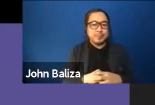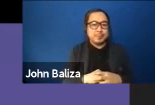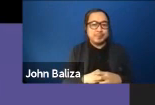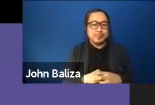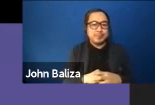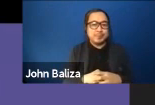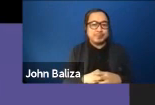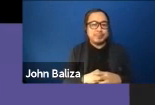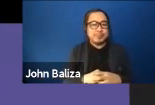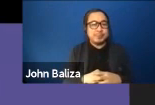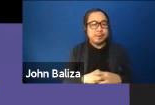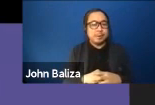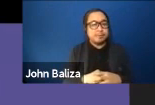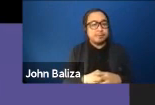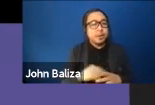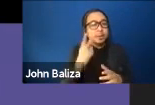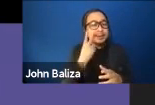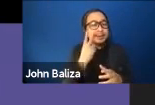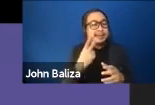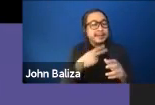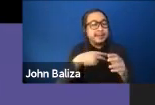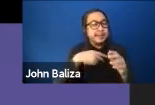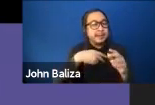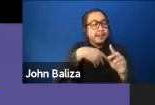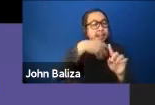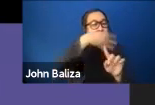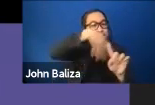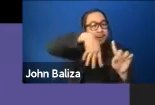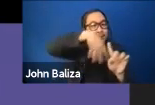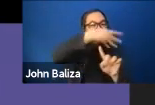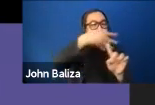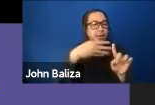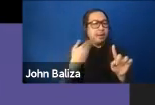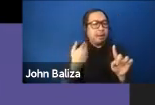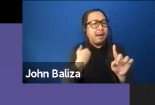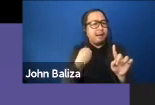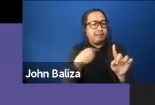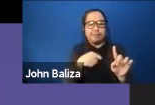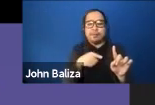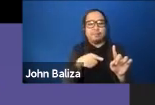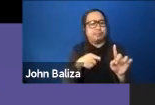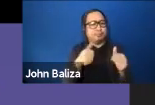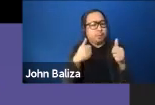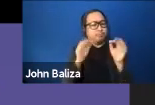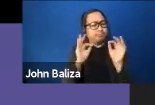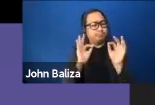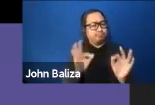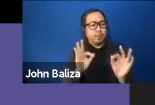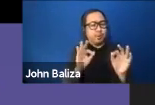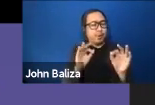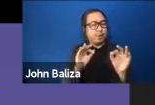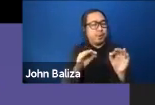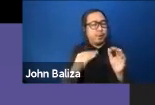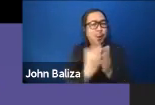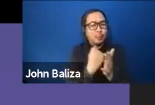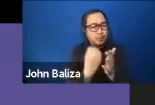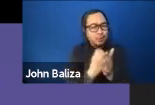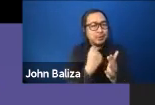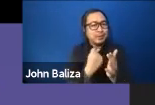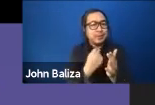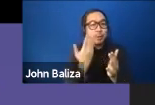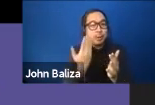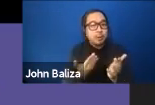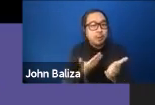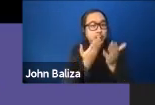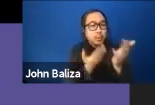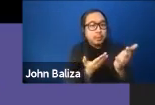And if we look at the background, we see promising opportunity, because as the previous two circles, there's no recommendation were made